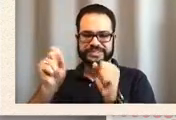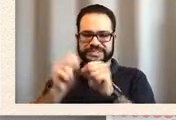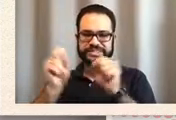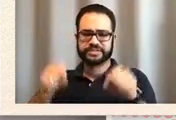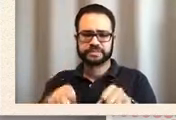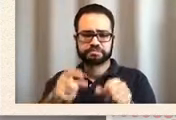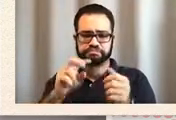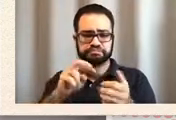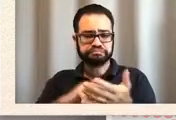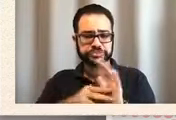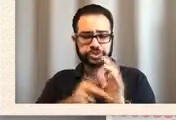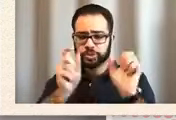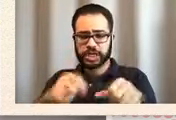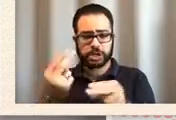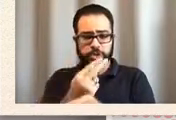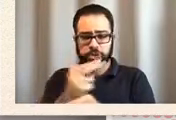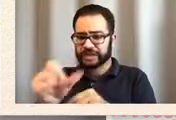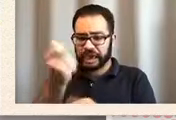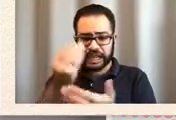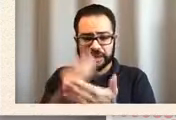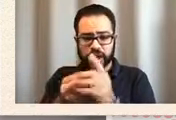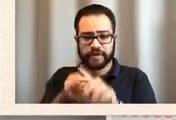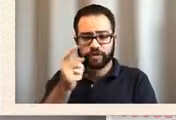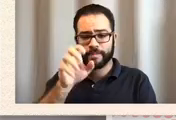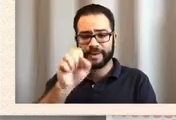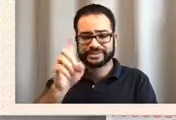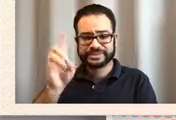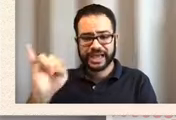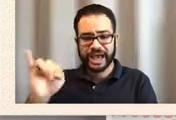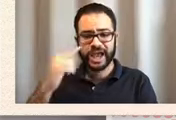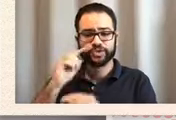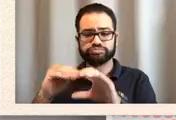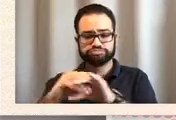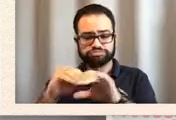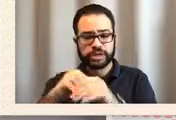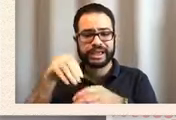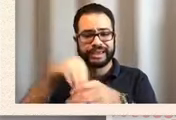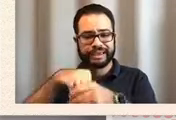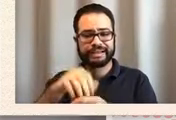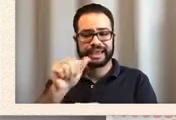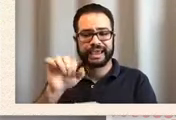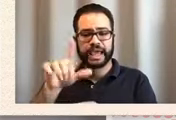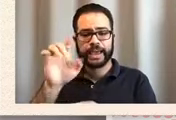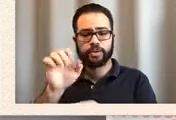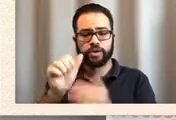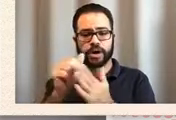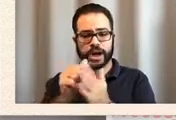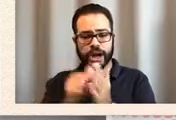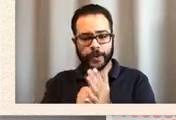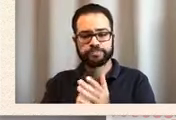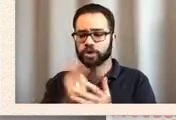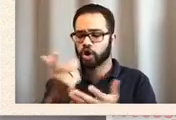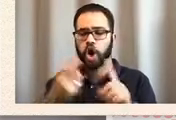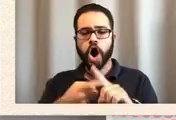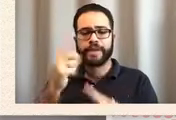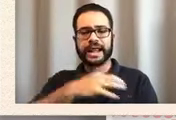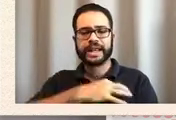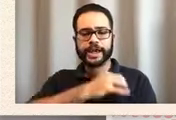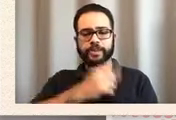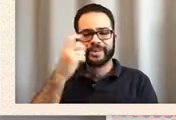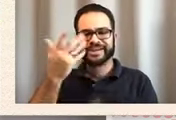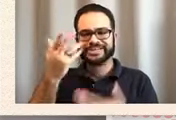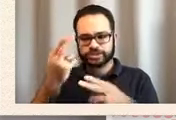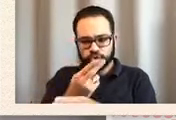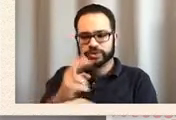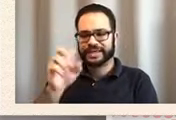from that SSDI to fund an ABLE account. He's automatically eligible because he's on SSDI for an ABLE account. What's unique in